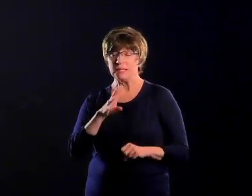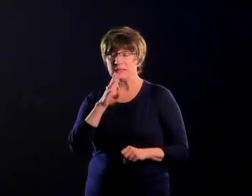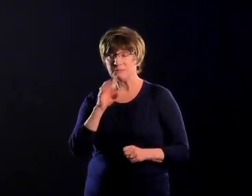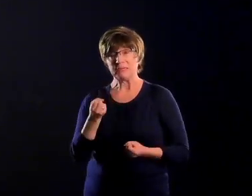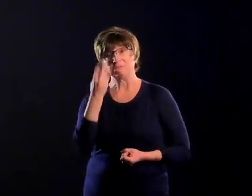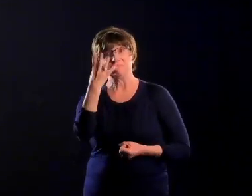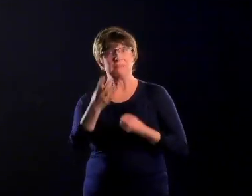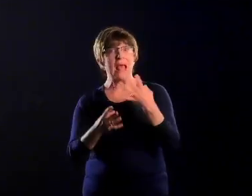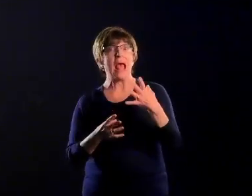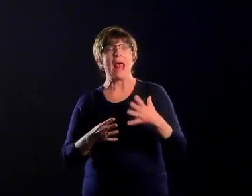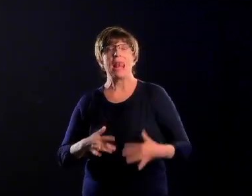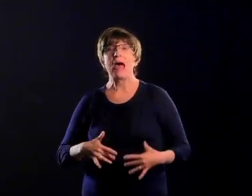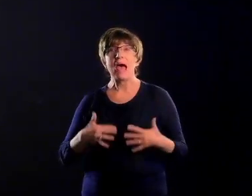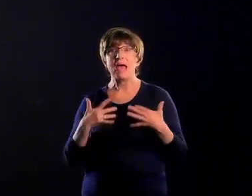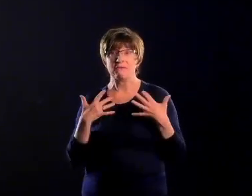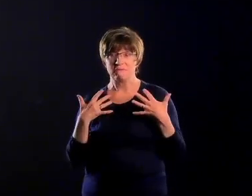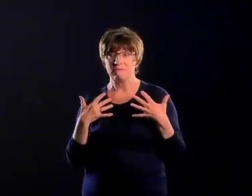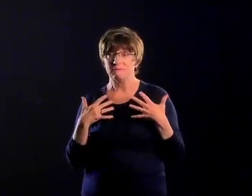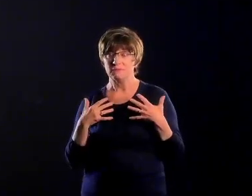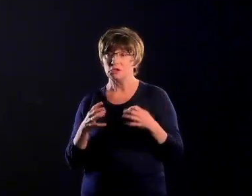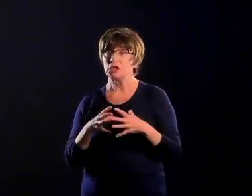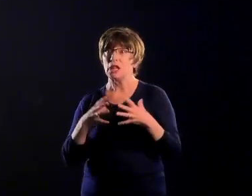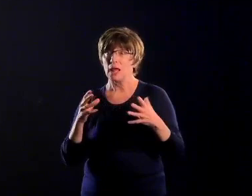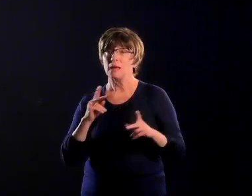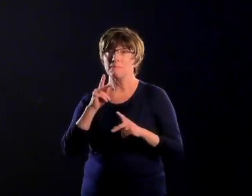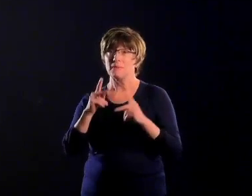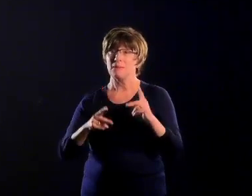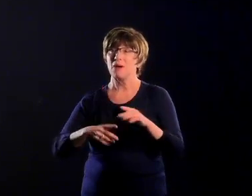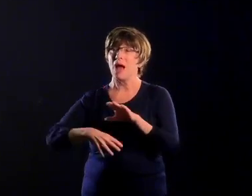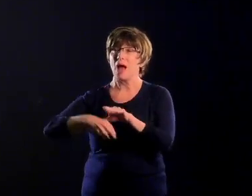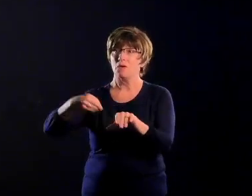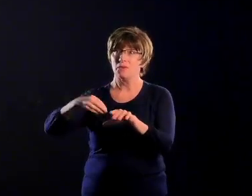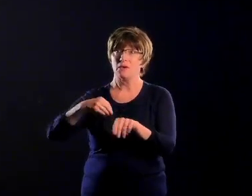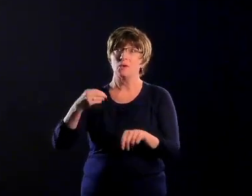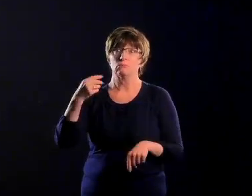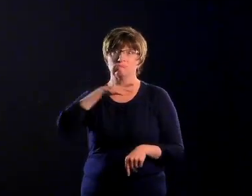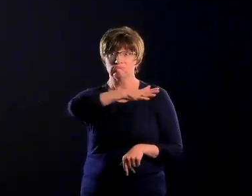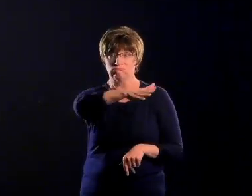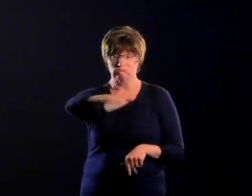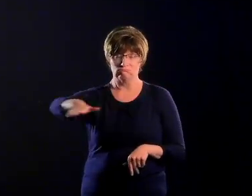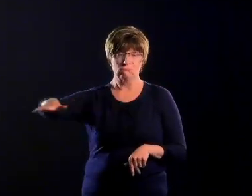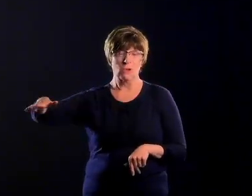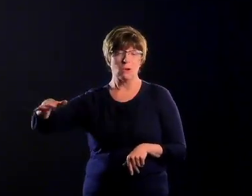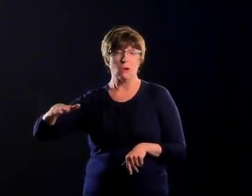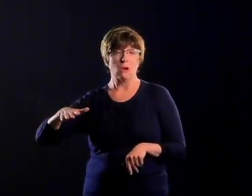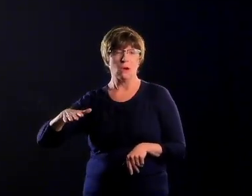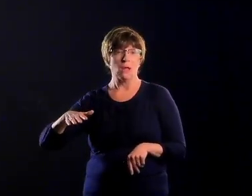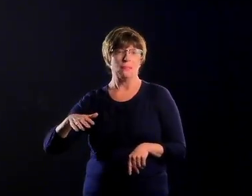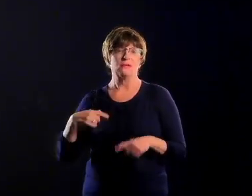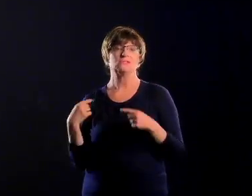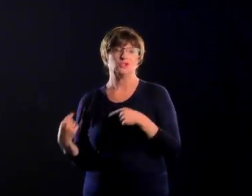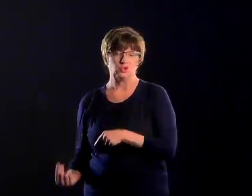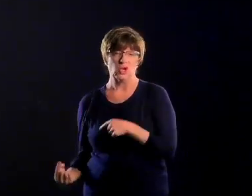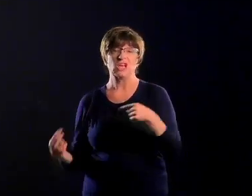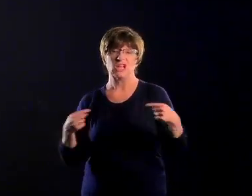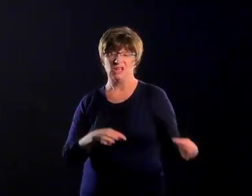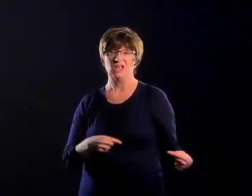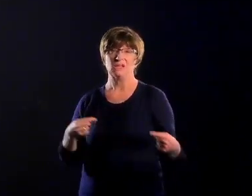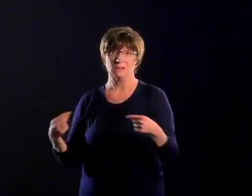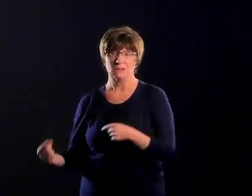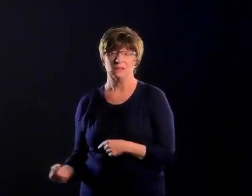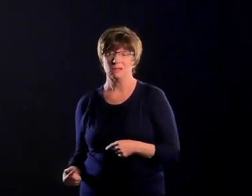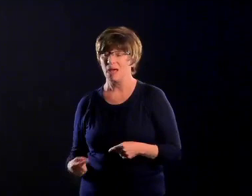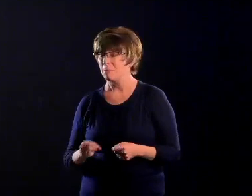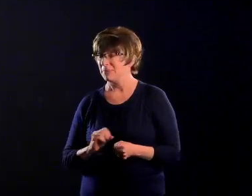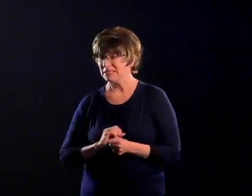else's life. Boy, there's a lot of people out there right now that are struggling. Amidst this COVID-19,